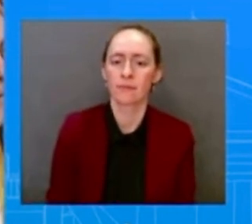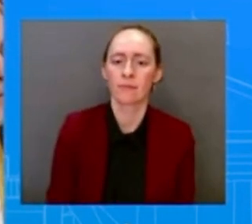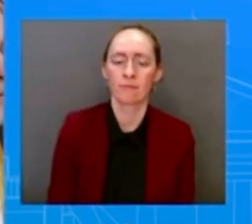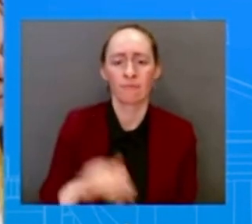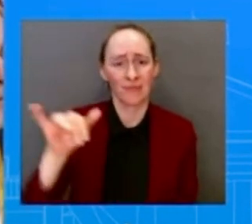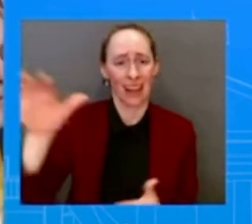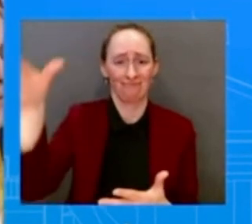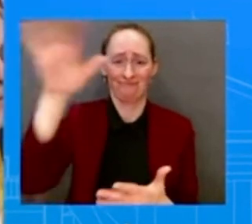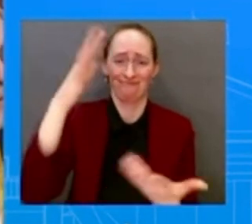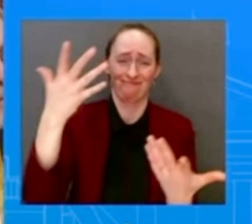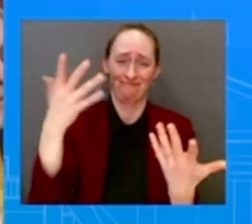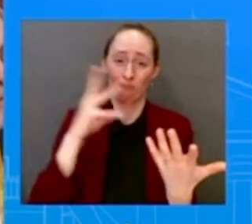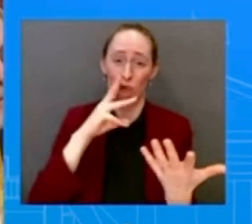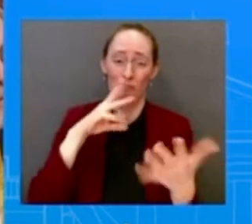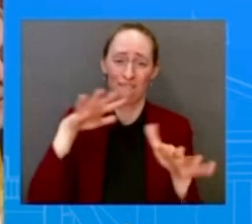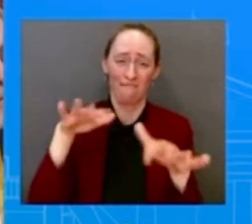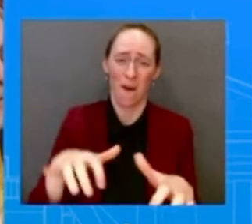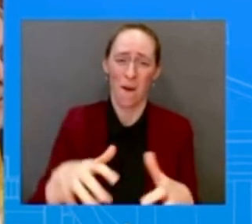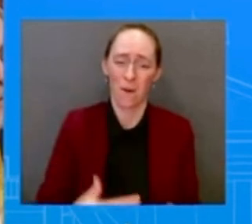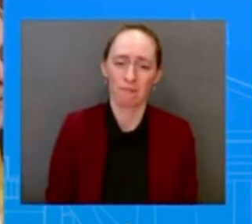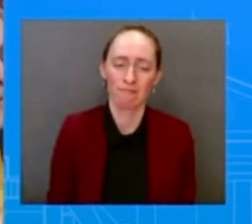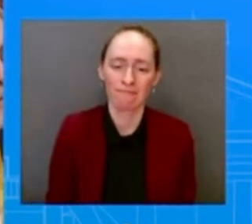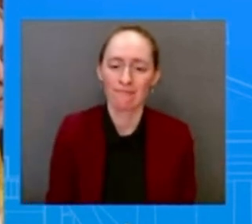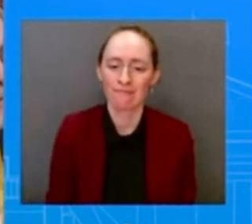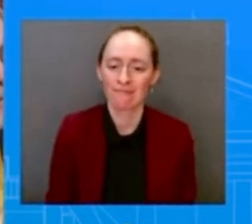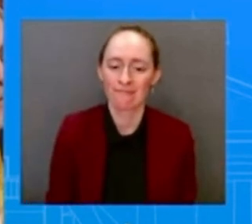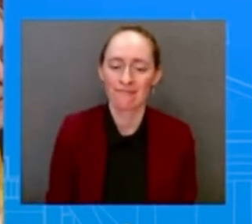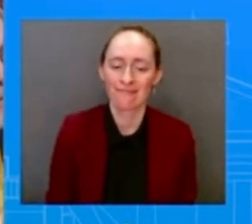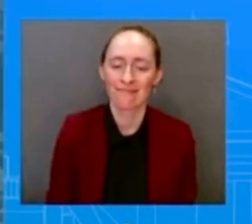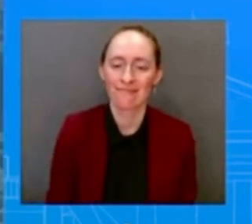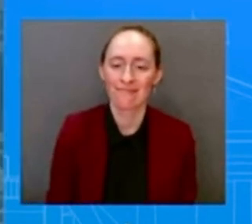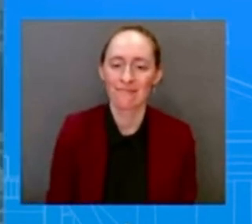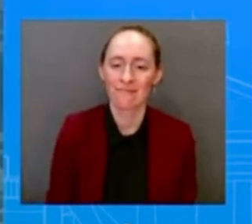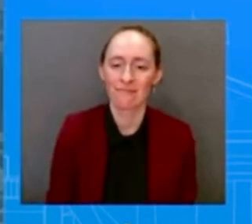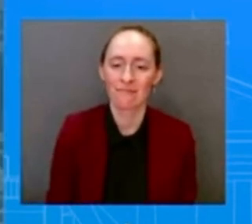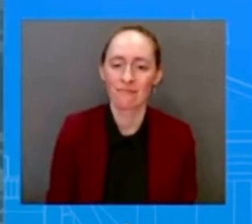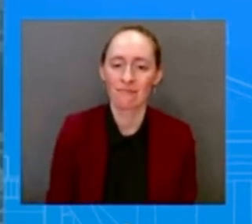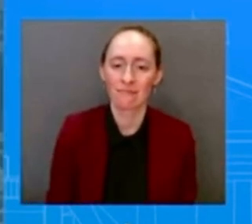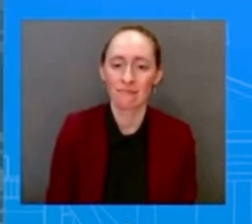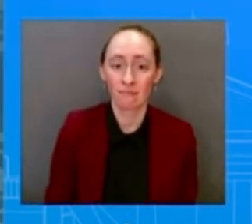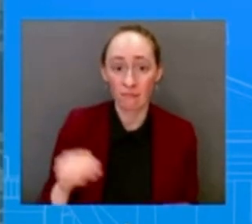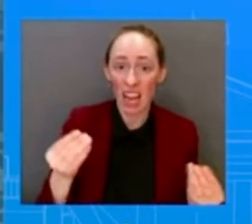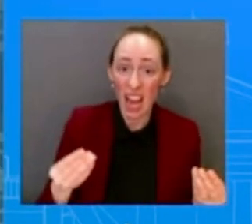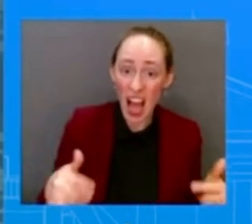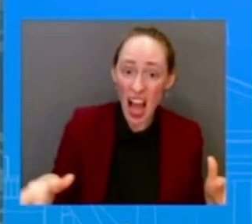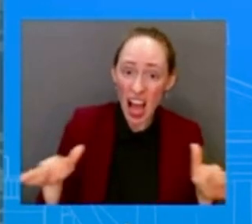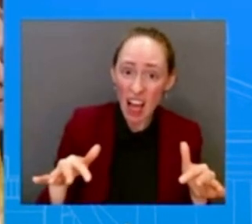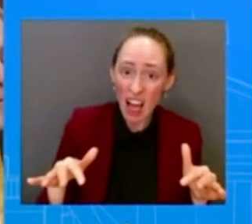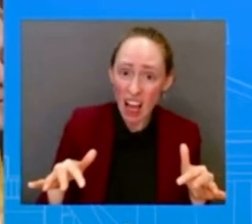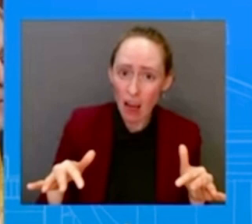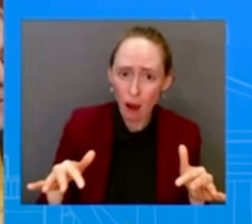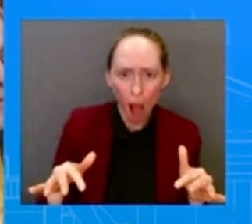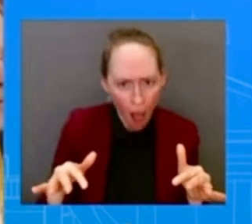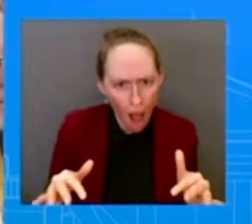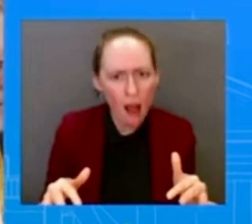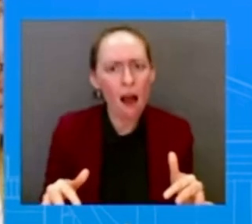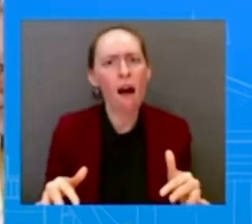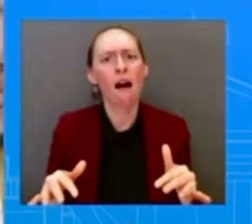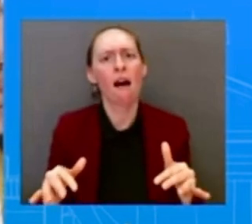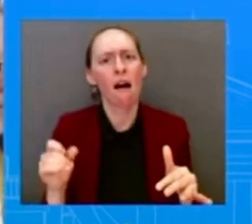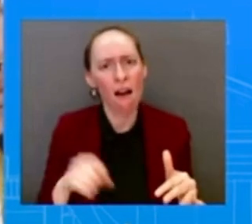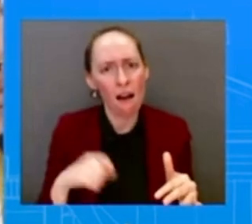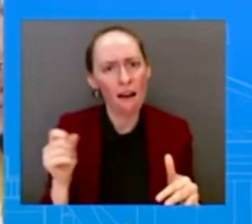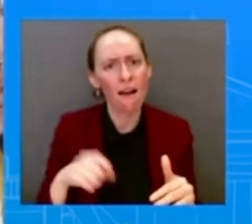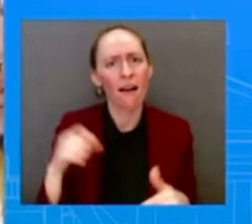Over land. No, it was. It was. Okay. Yeah. And it was shot down within the last hour.